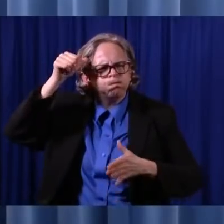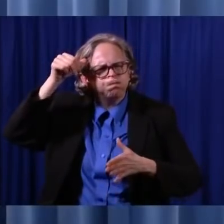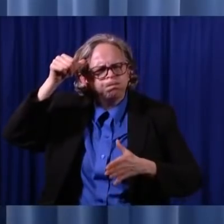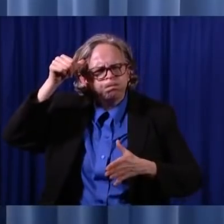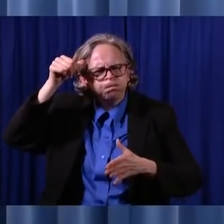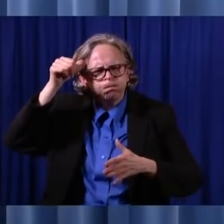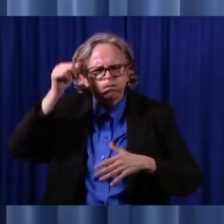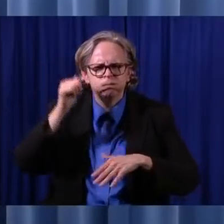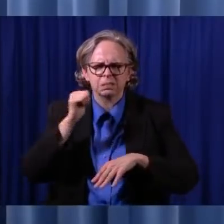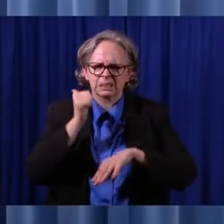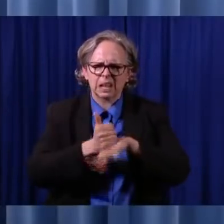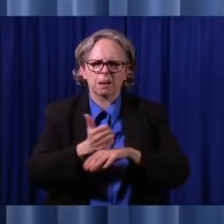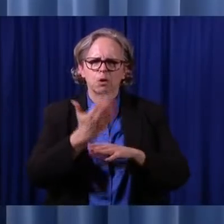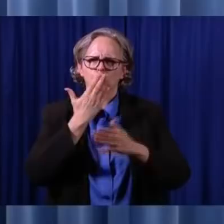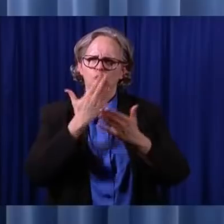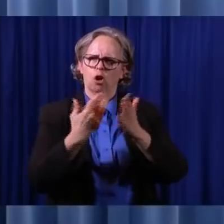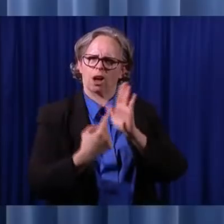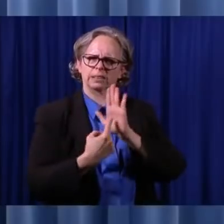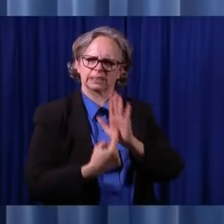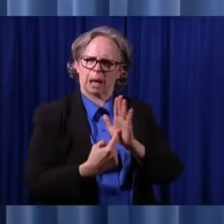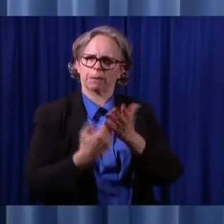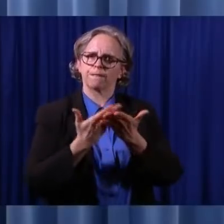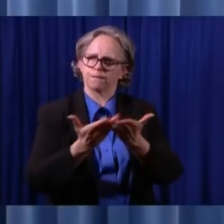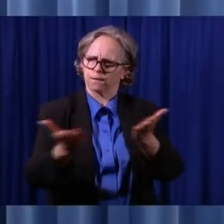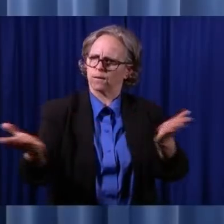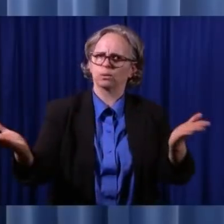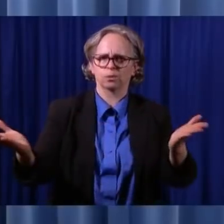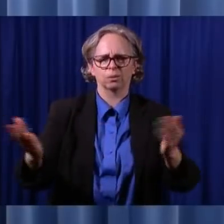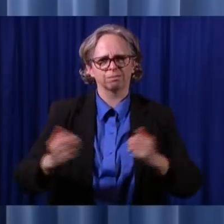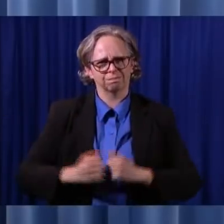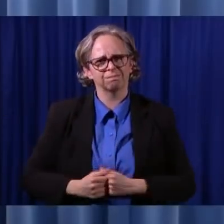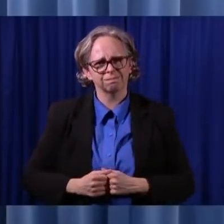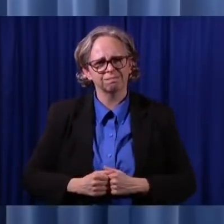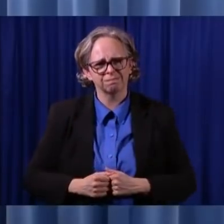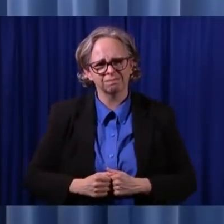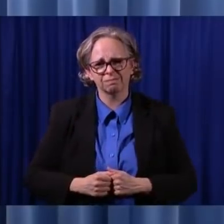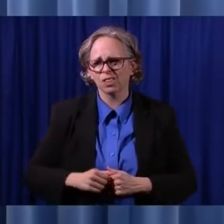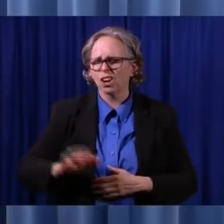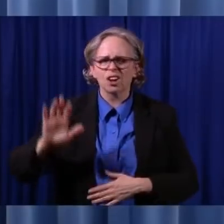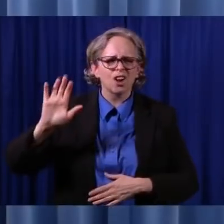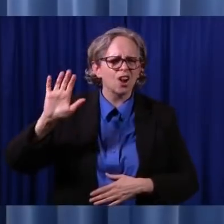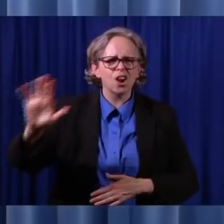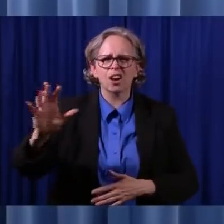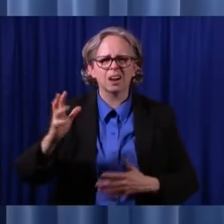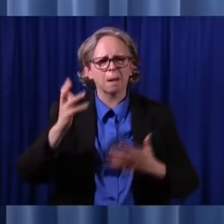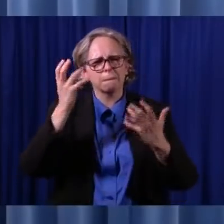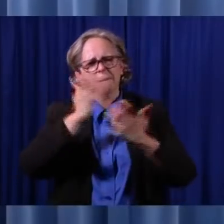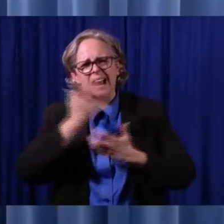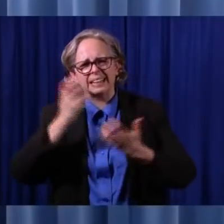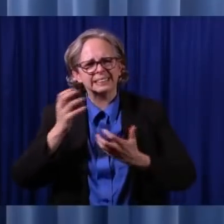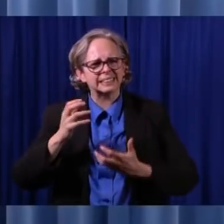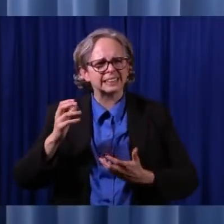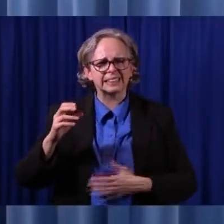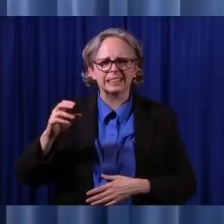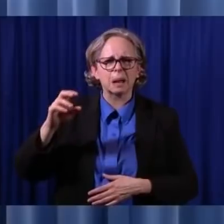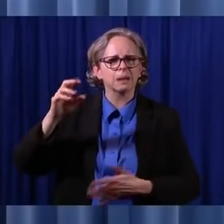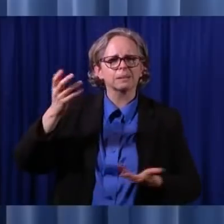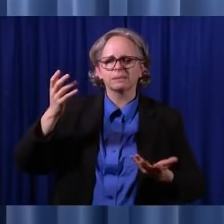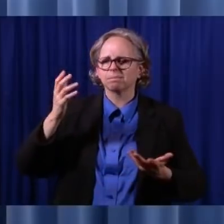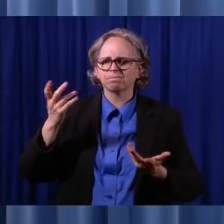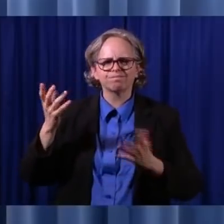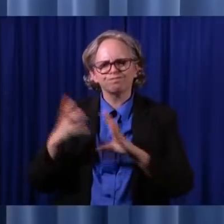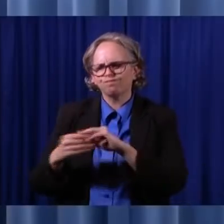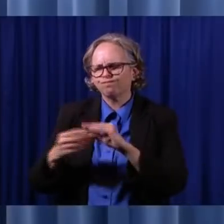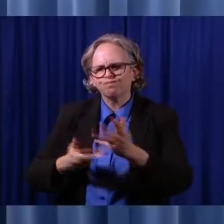us. Her extraordinary bedside manner, her ability to communicate, her ability to talk